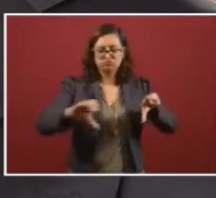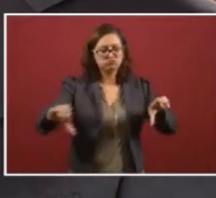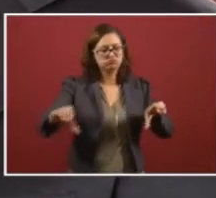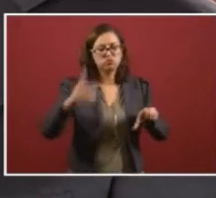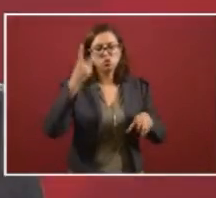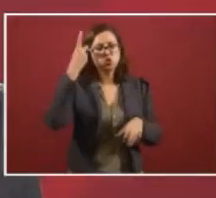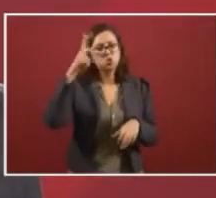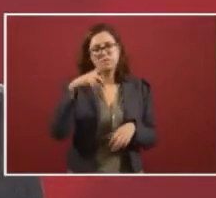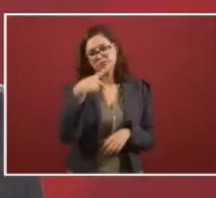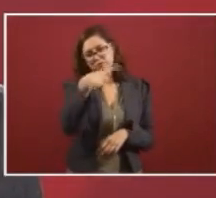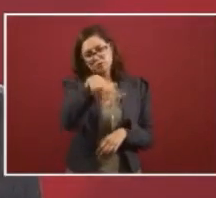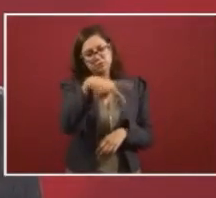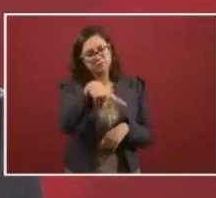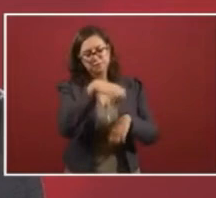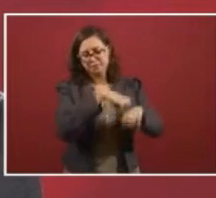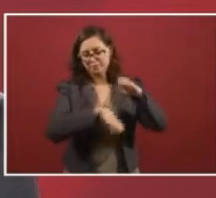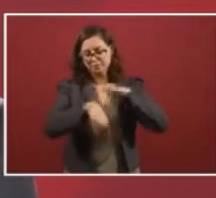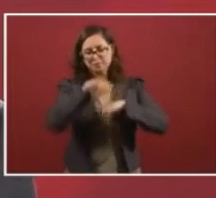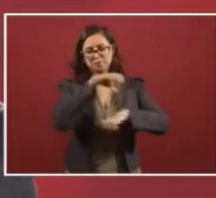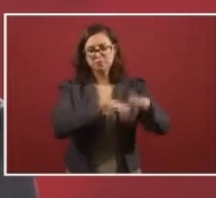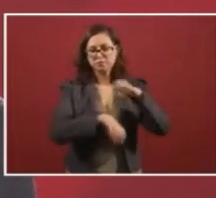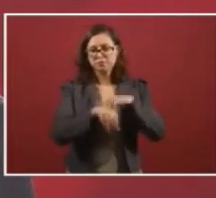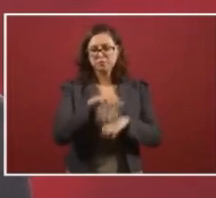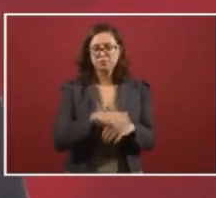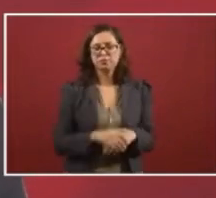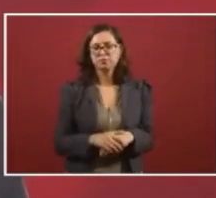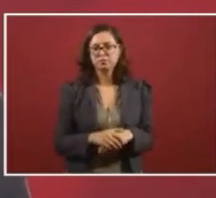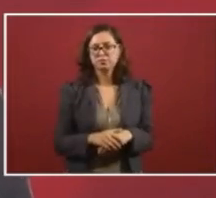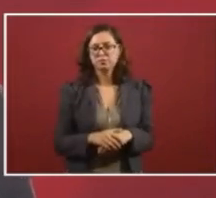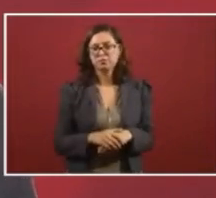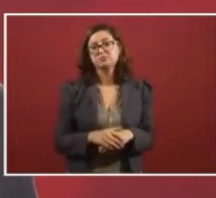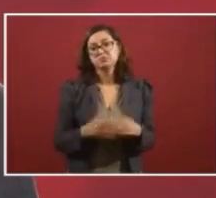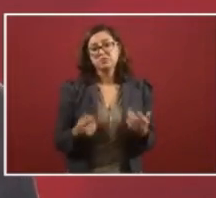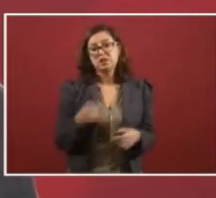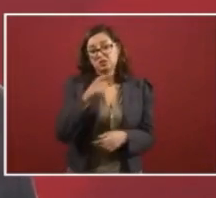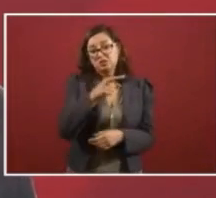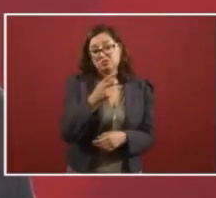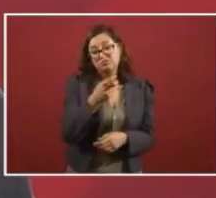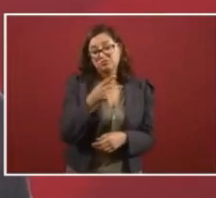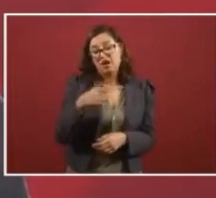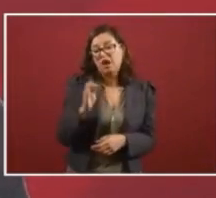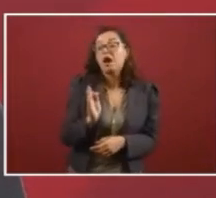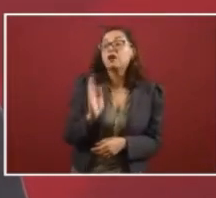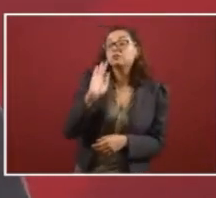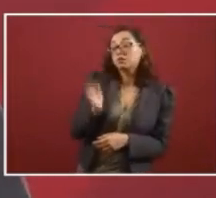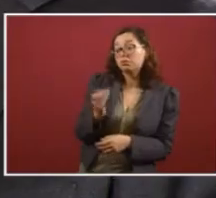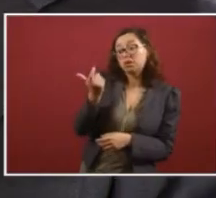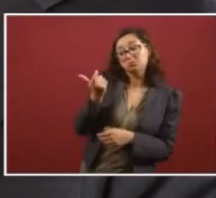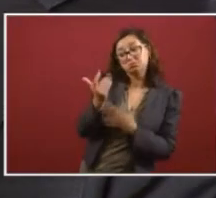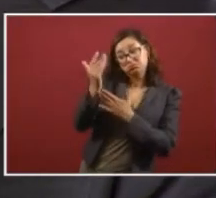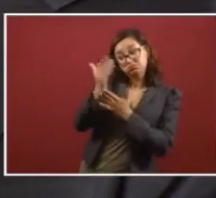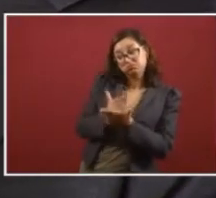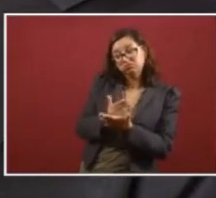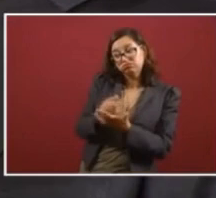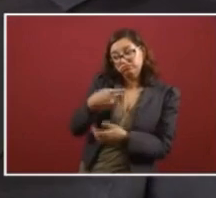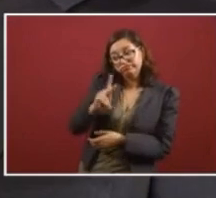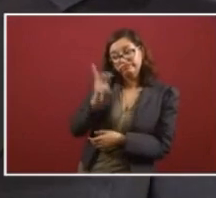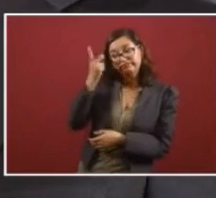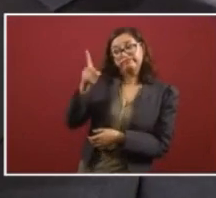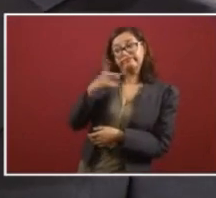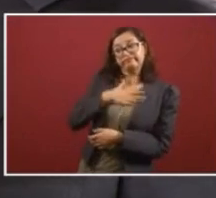And the tube will continue, the diminishment had to do with that,